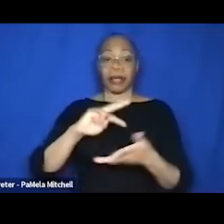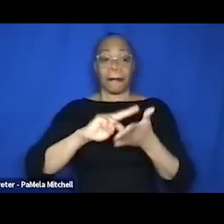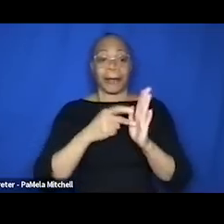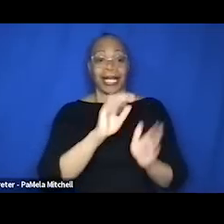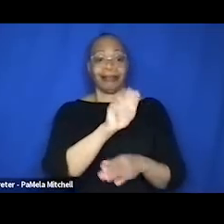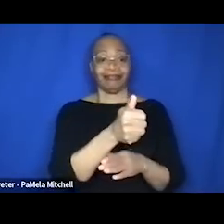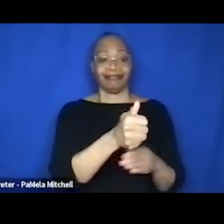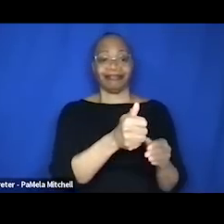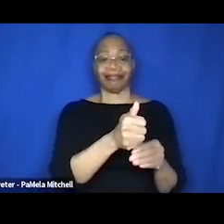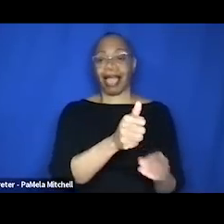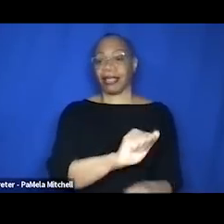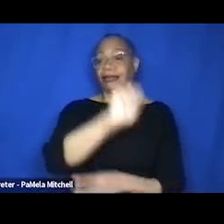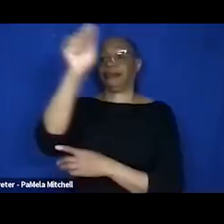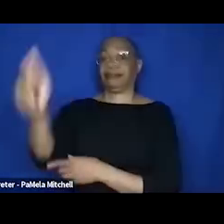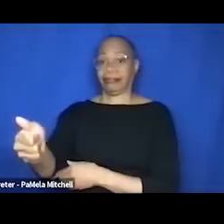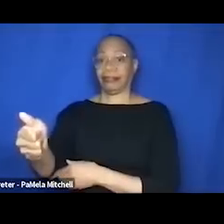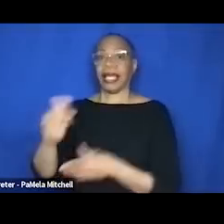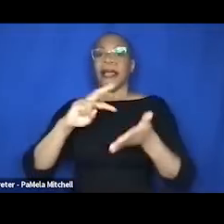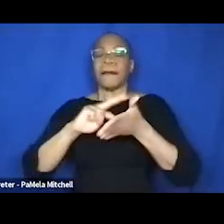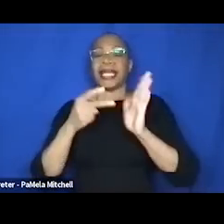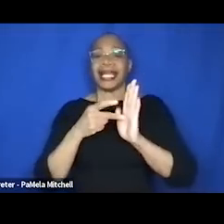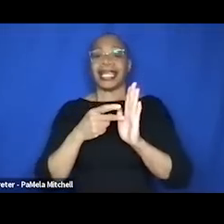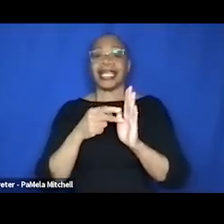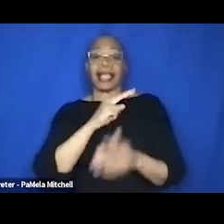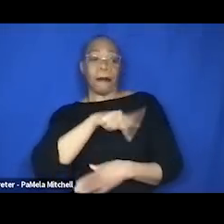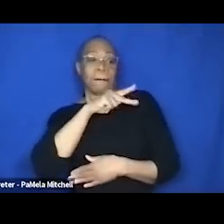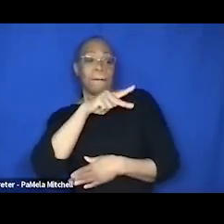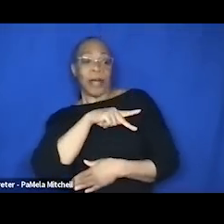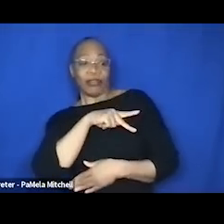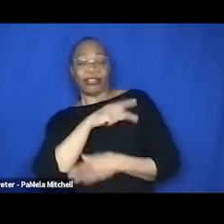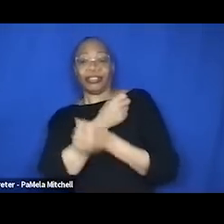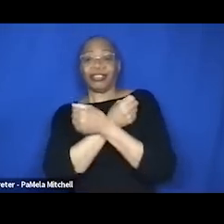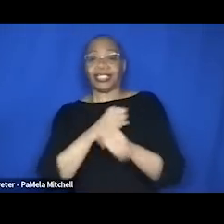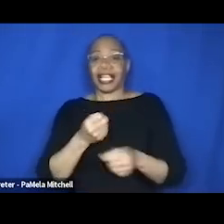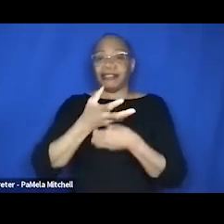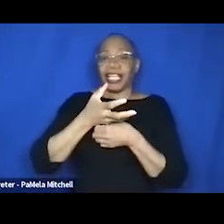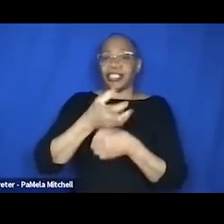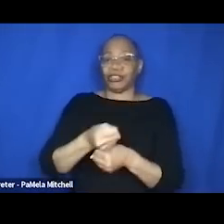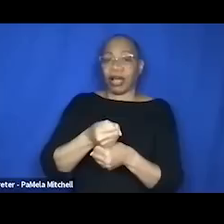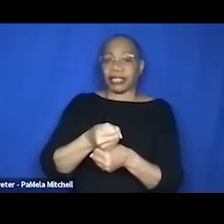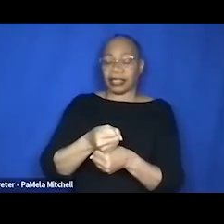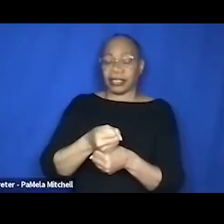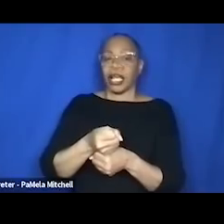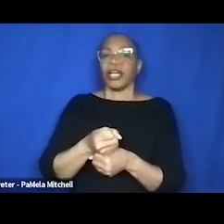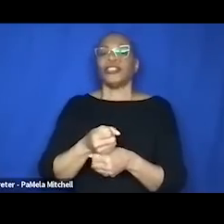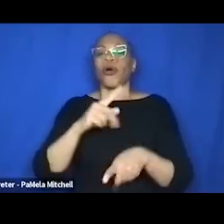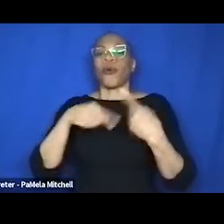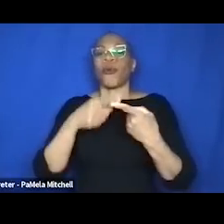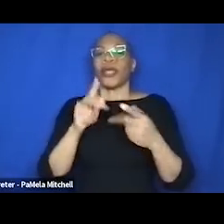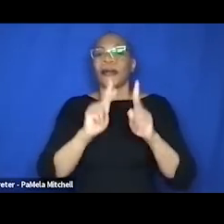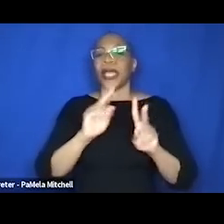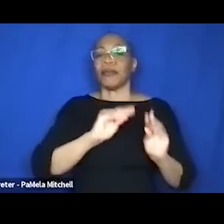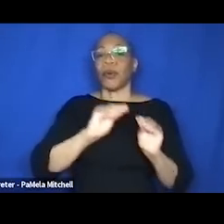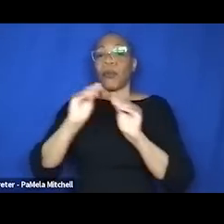So there can be impacts to personal safety and trust in the supports that are available to them. So as people are moved along, they do